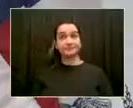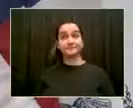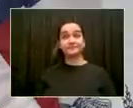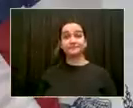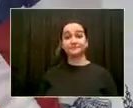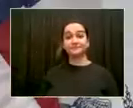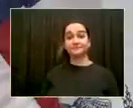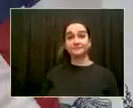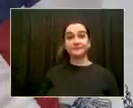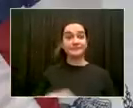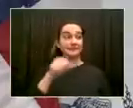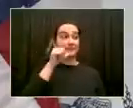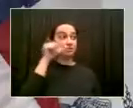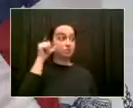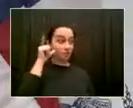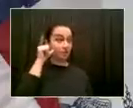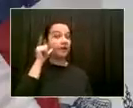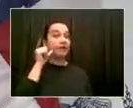do next?